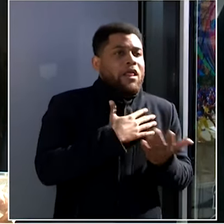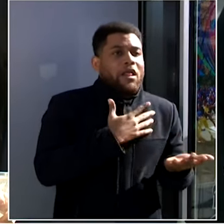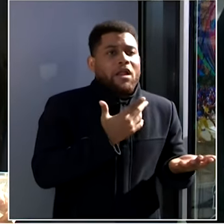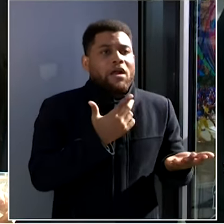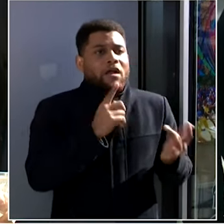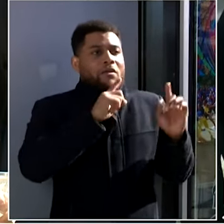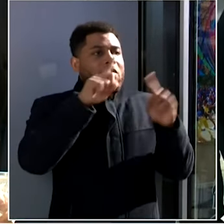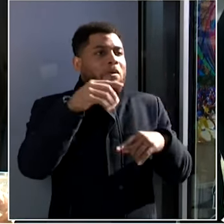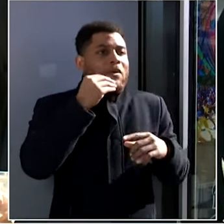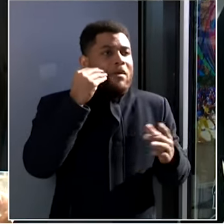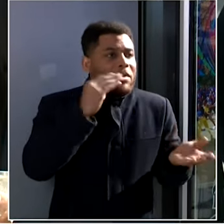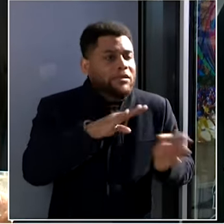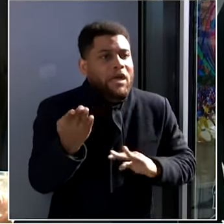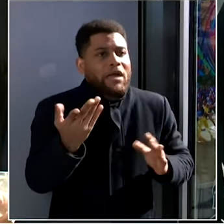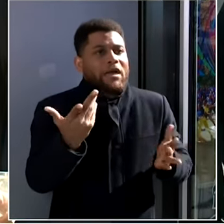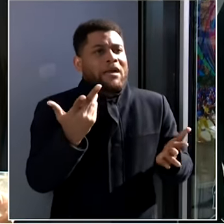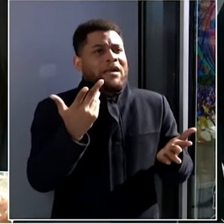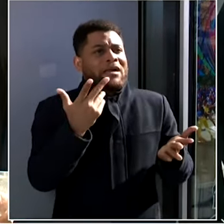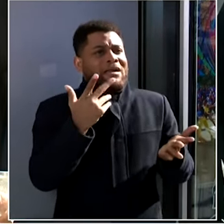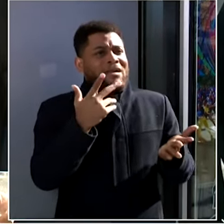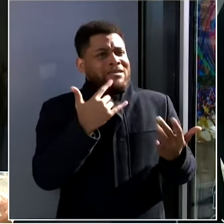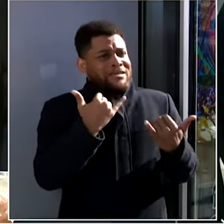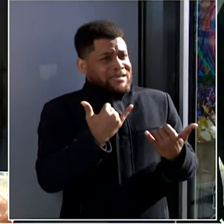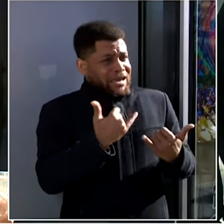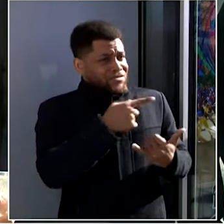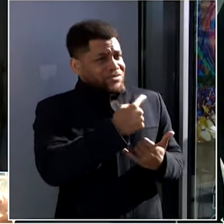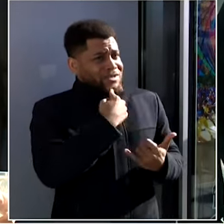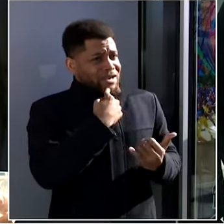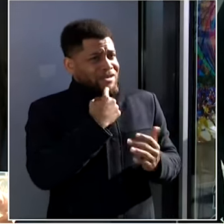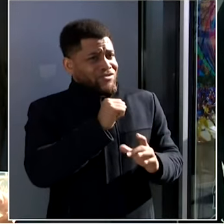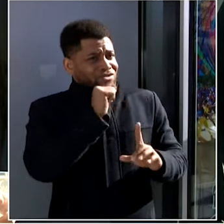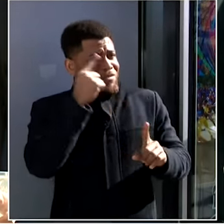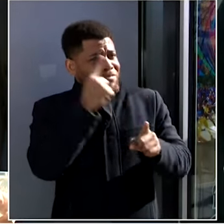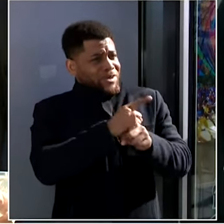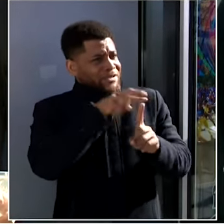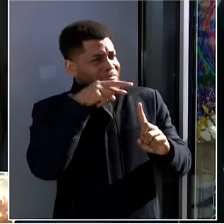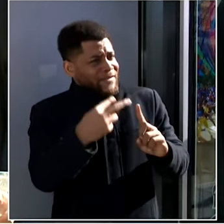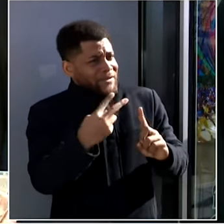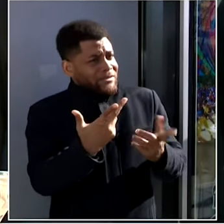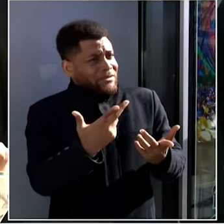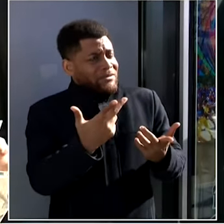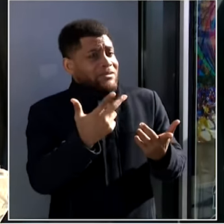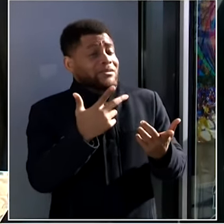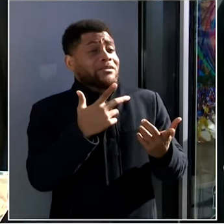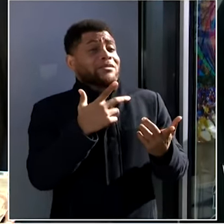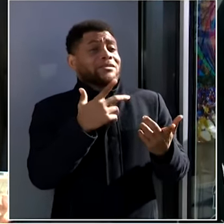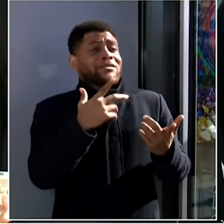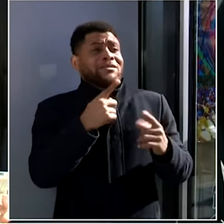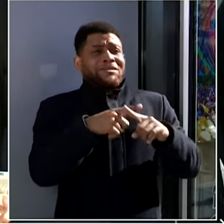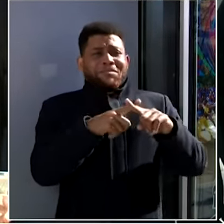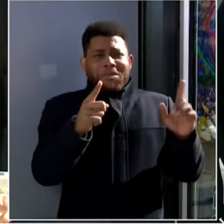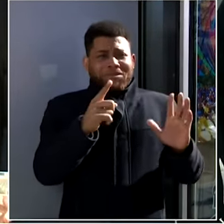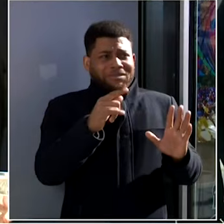national conversation that may or may not be the correct perception of the nation's capital and our hometown, but it's what's being